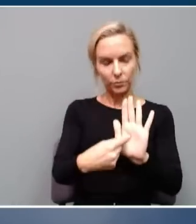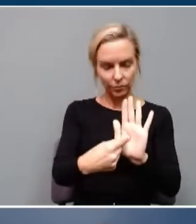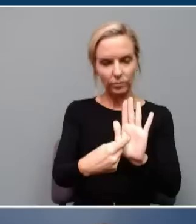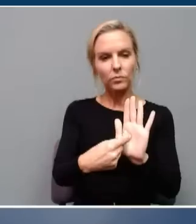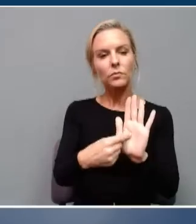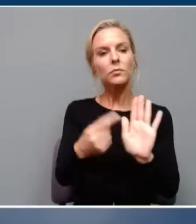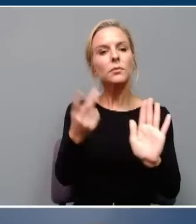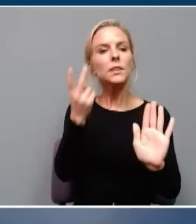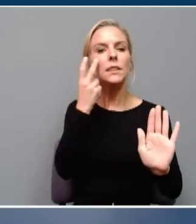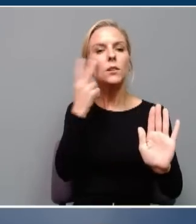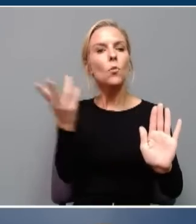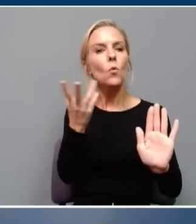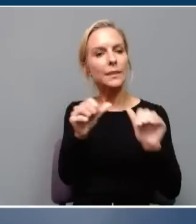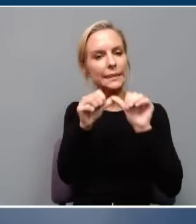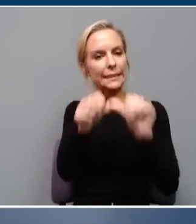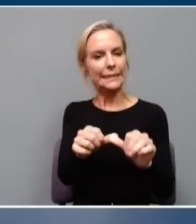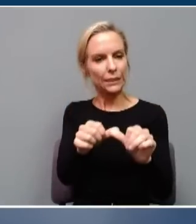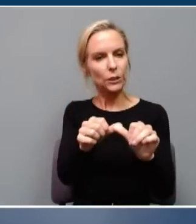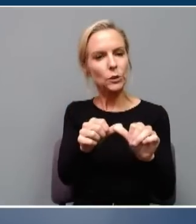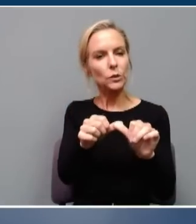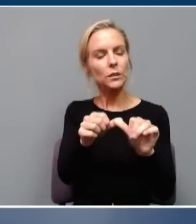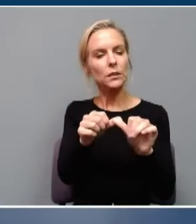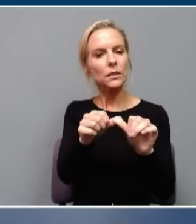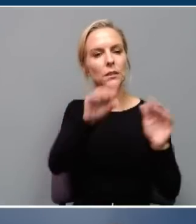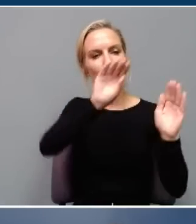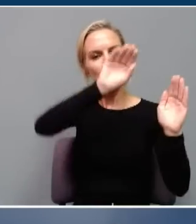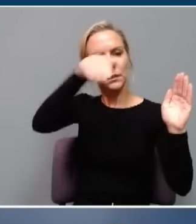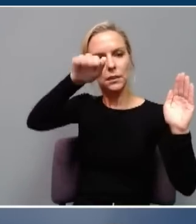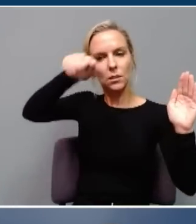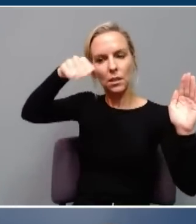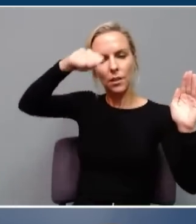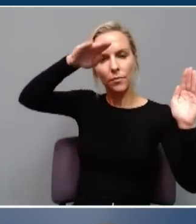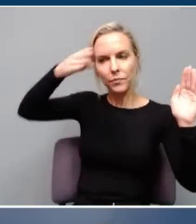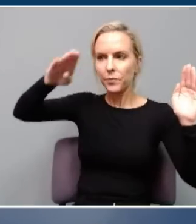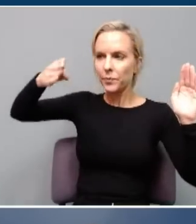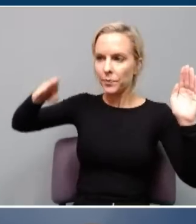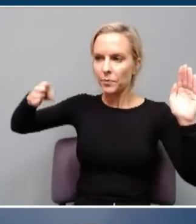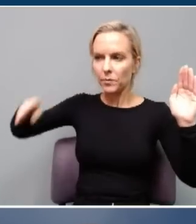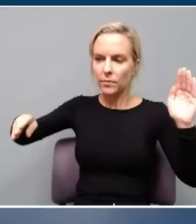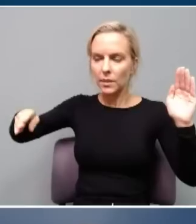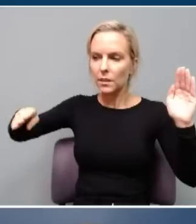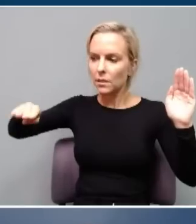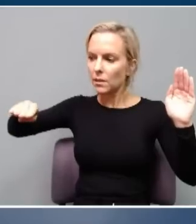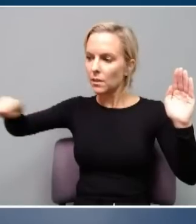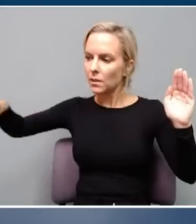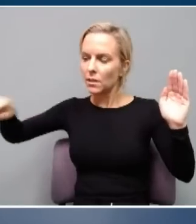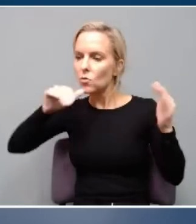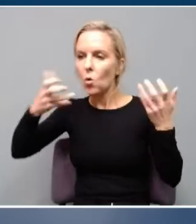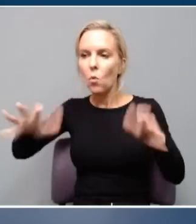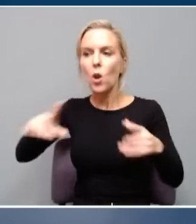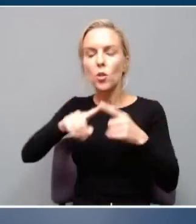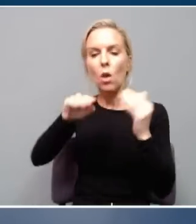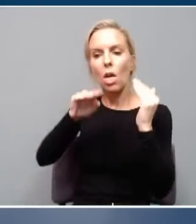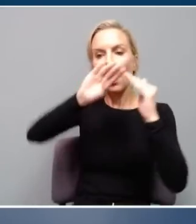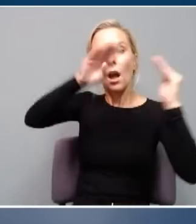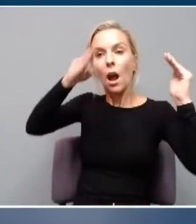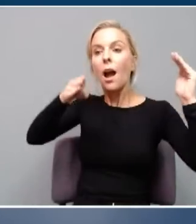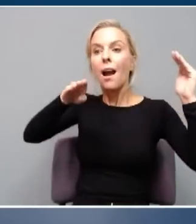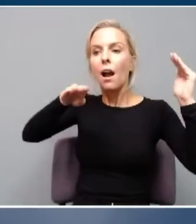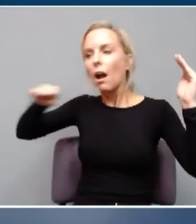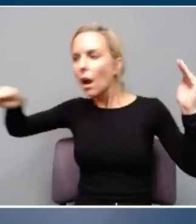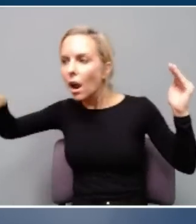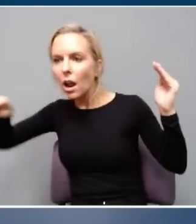is that it continues to drop week after week and doesn't plateau at an 11 or a 12, which again would